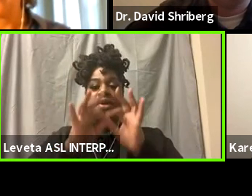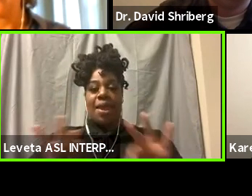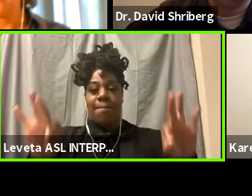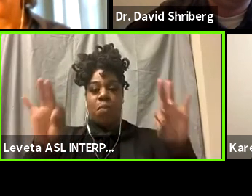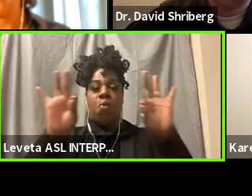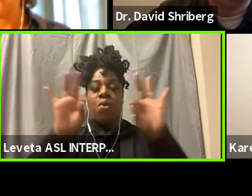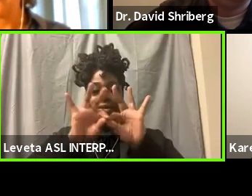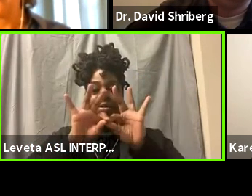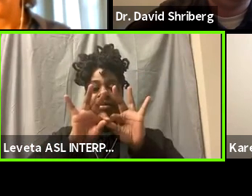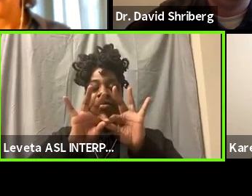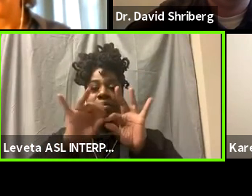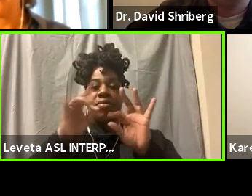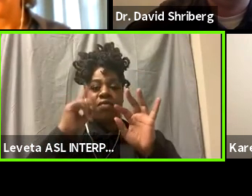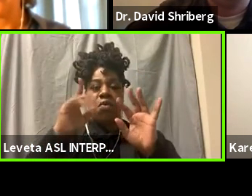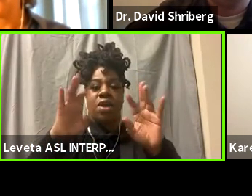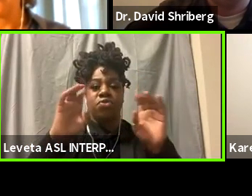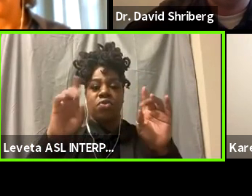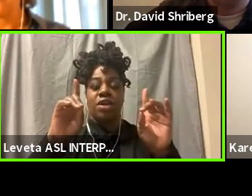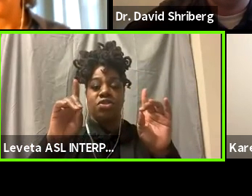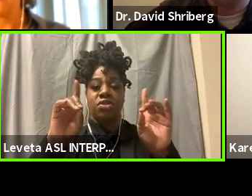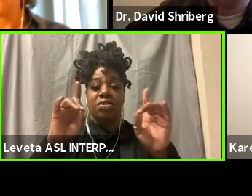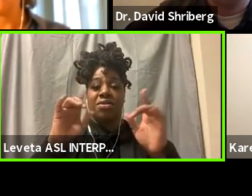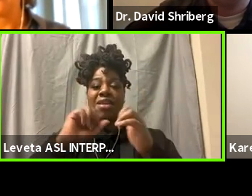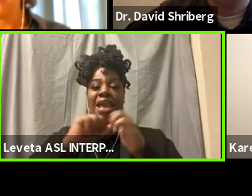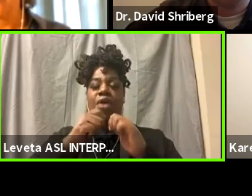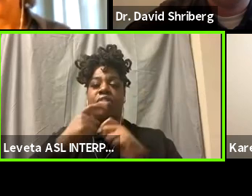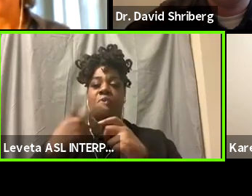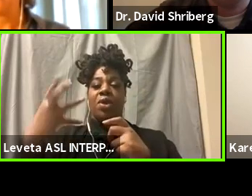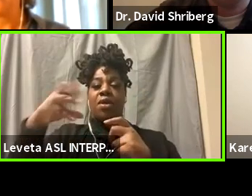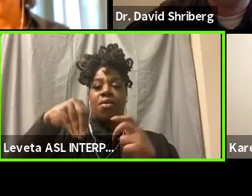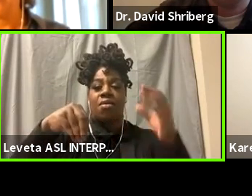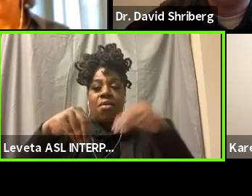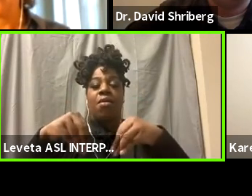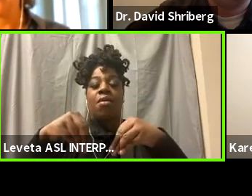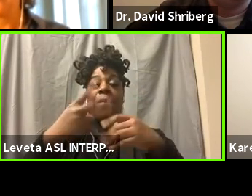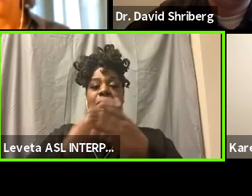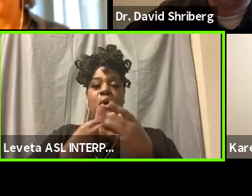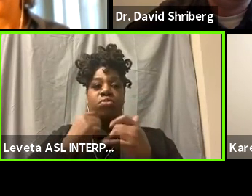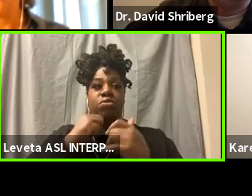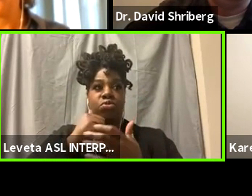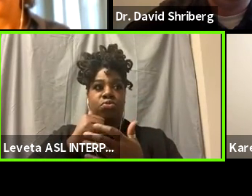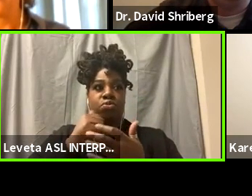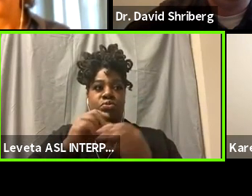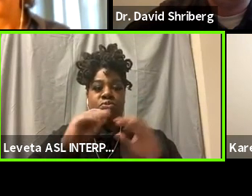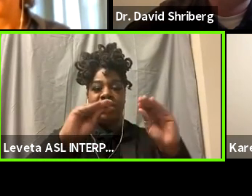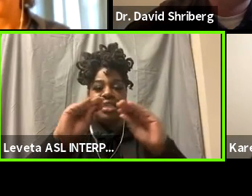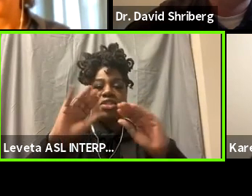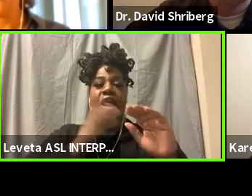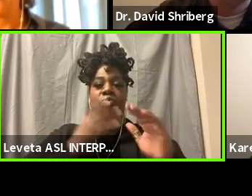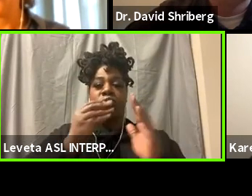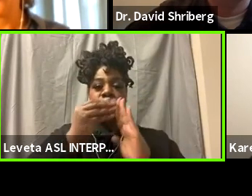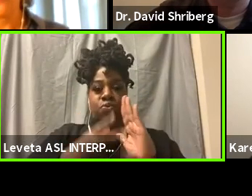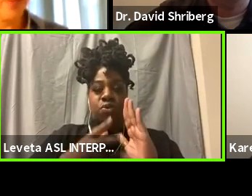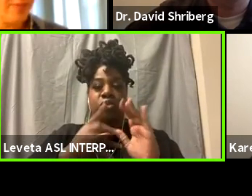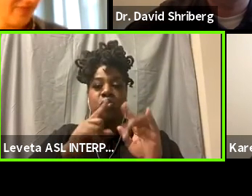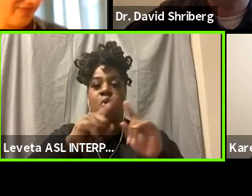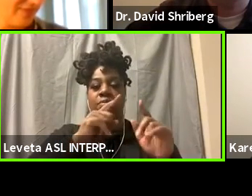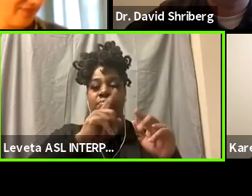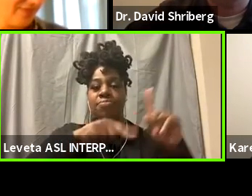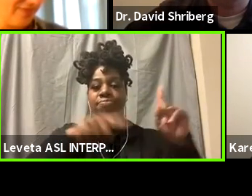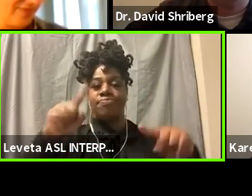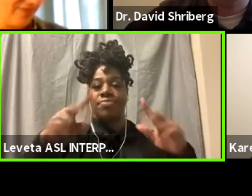to educate students on many of these topics. So as Dr. Cruz said, as